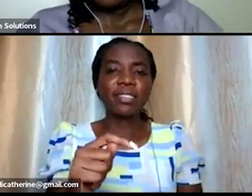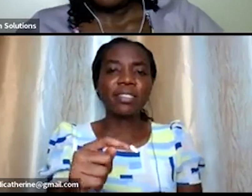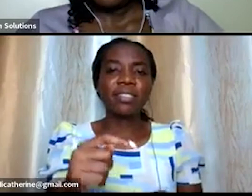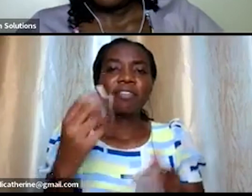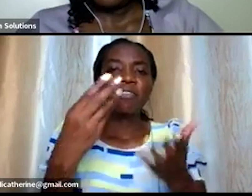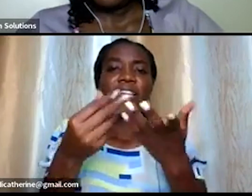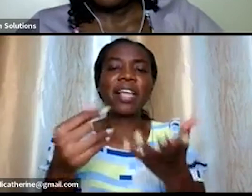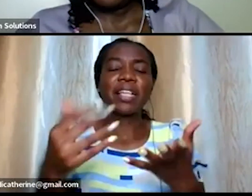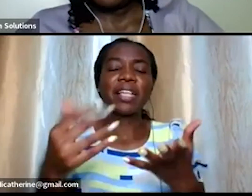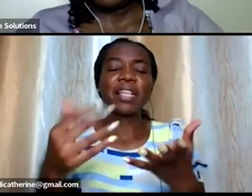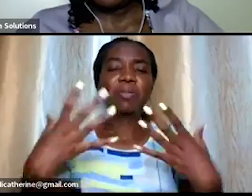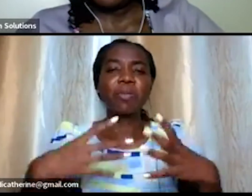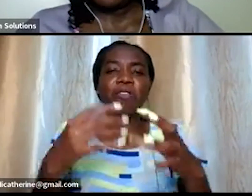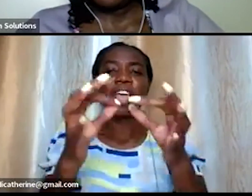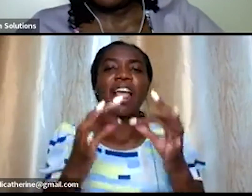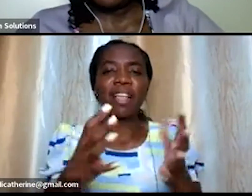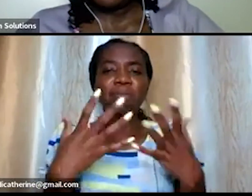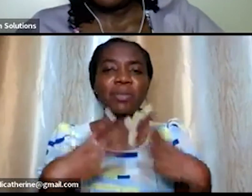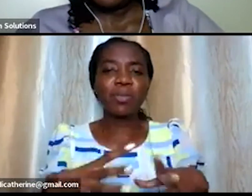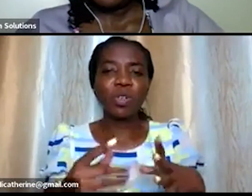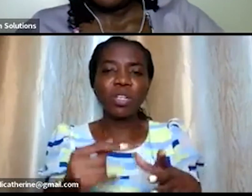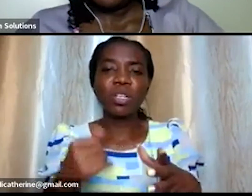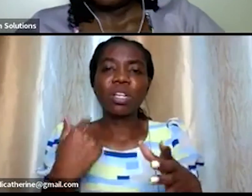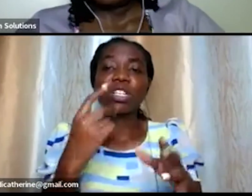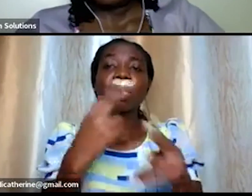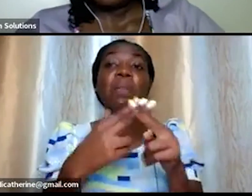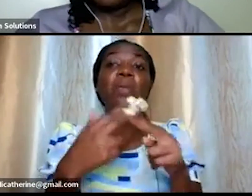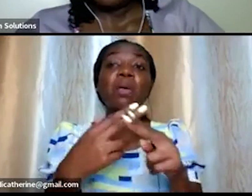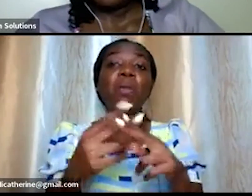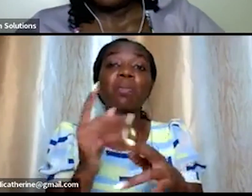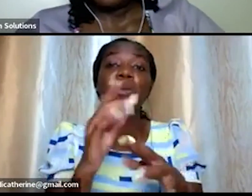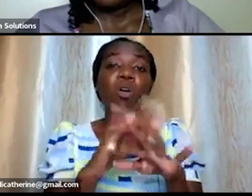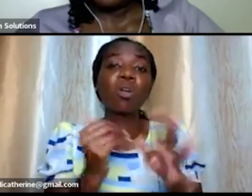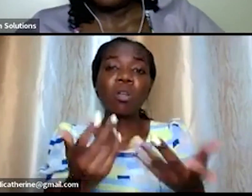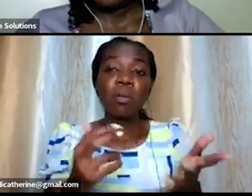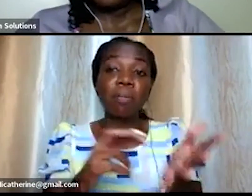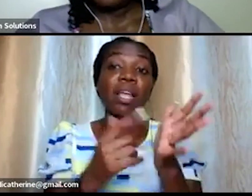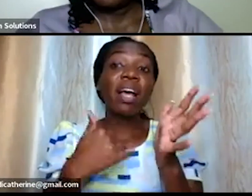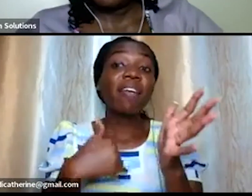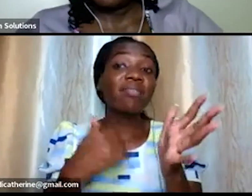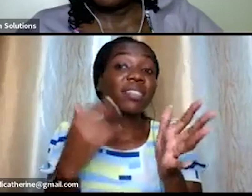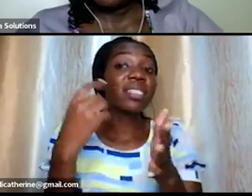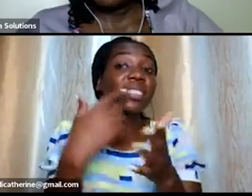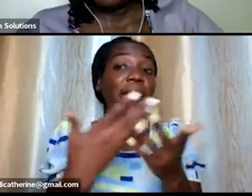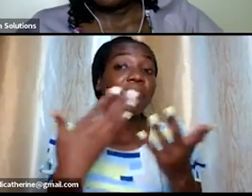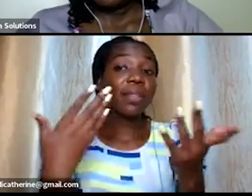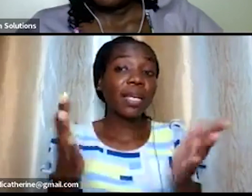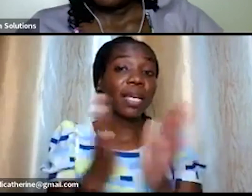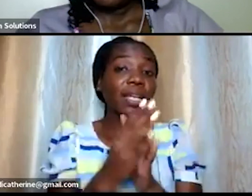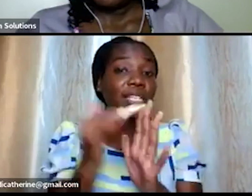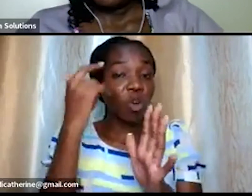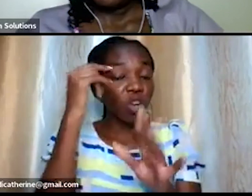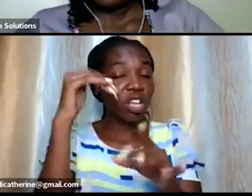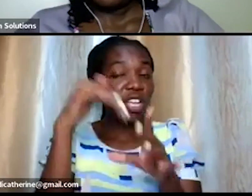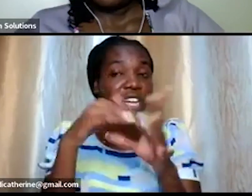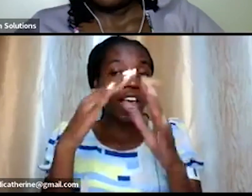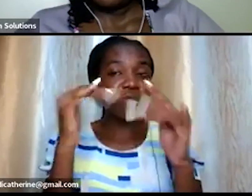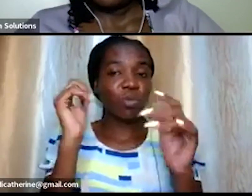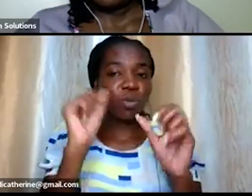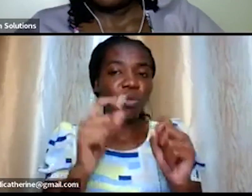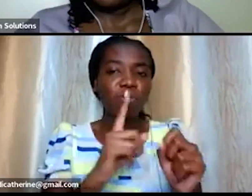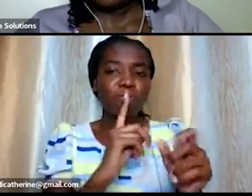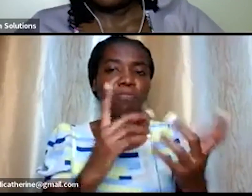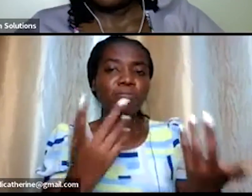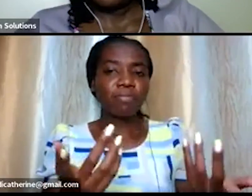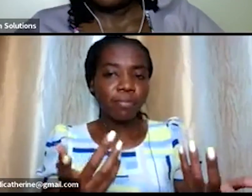finance. We refer them with their names. I mean, there's something there. And the psychologists in the house will tell you, it's how